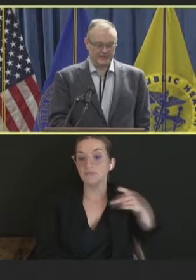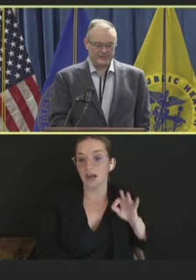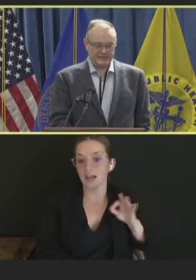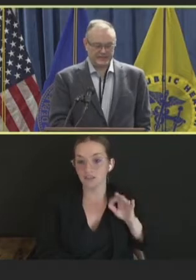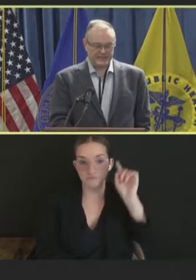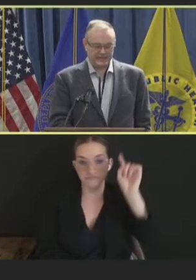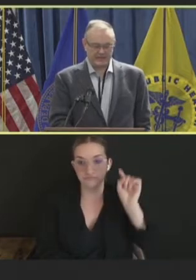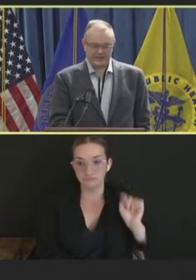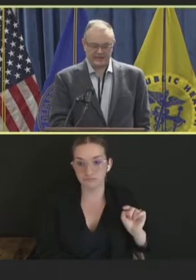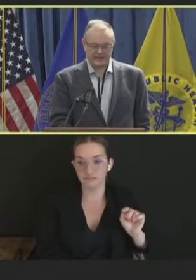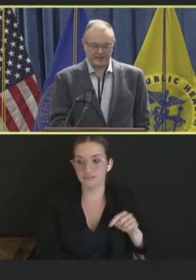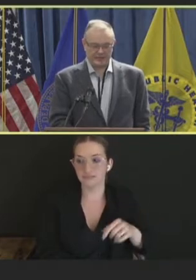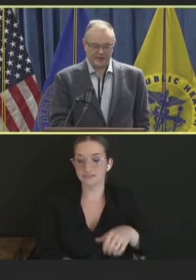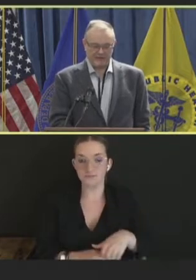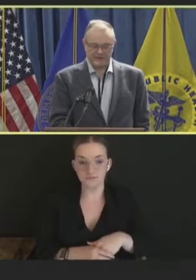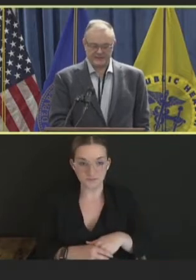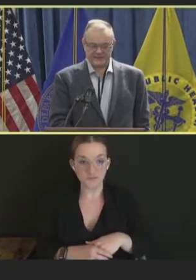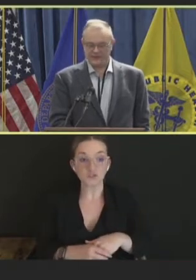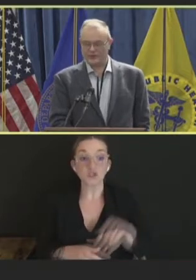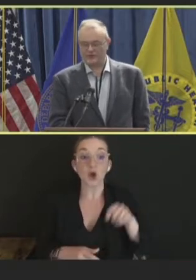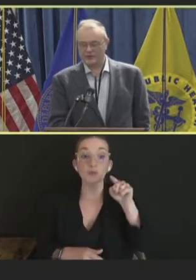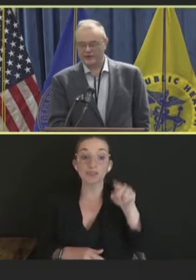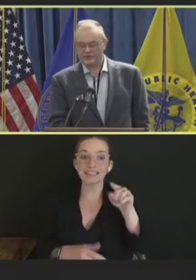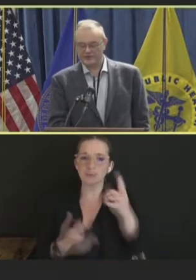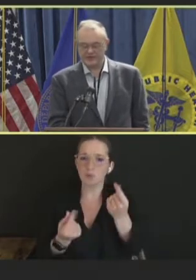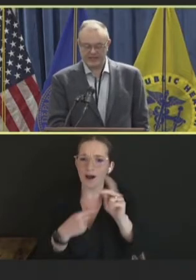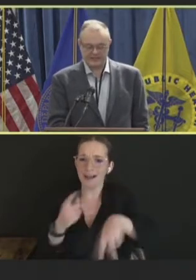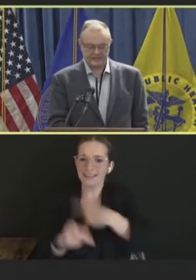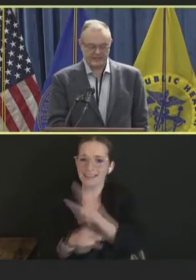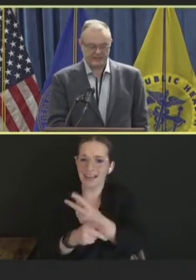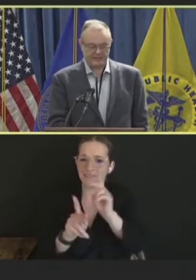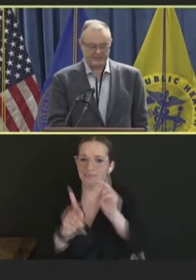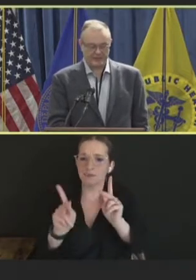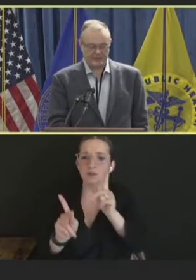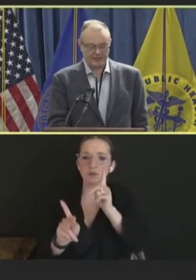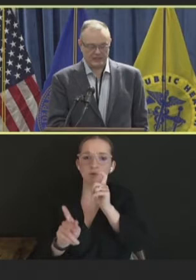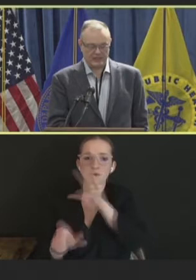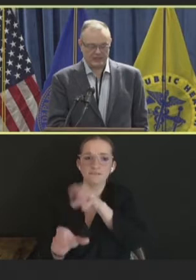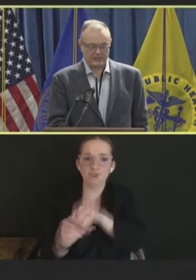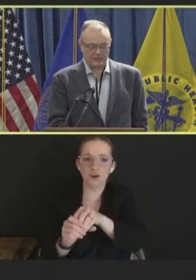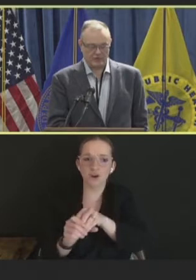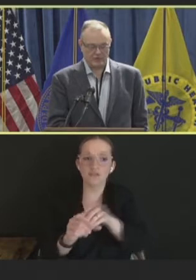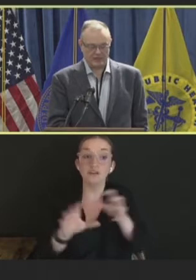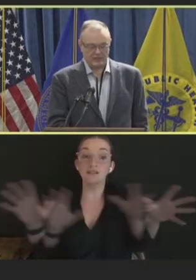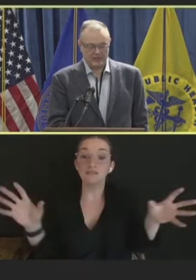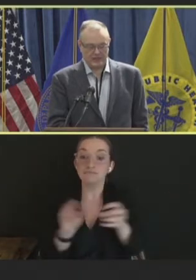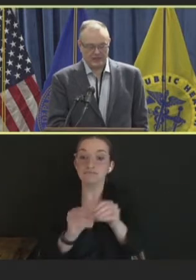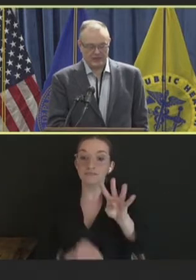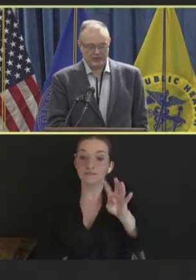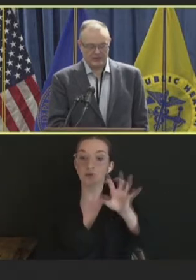So this is the demographics. We had 458 people enrolled,